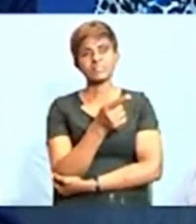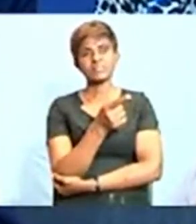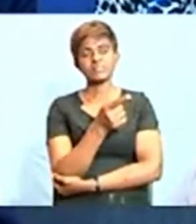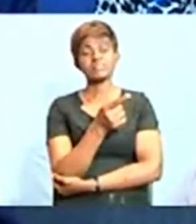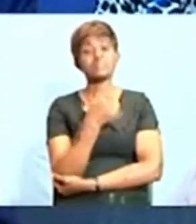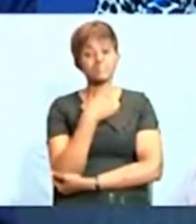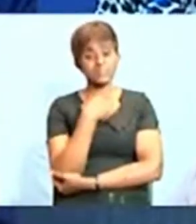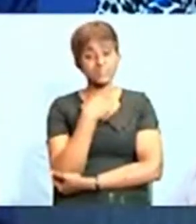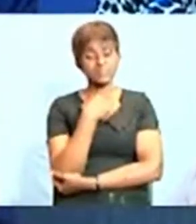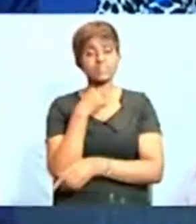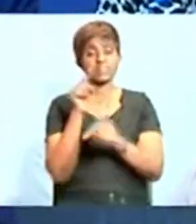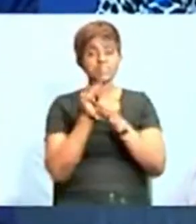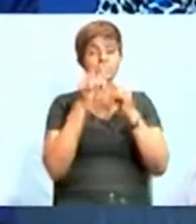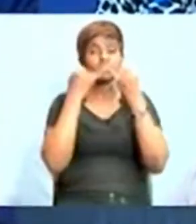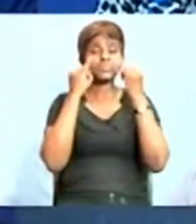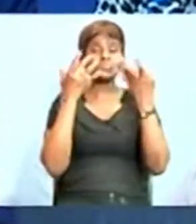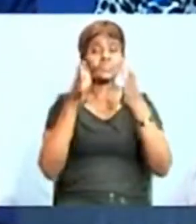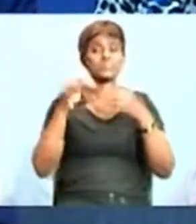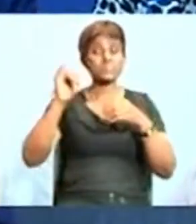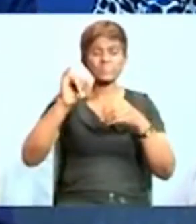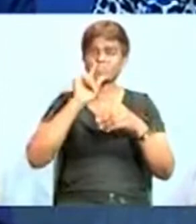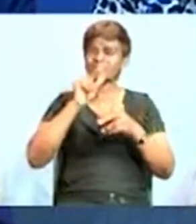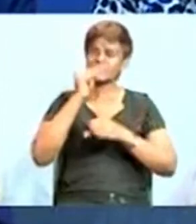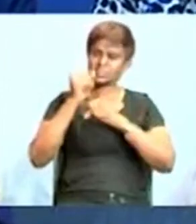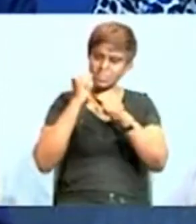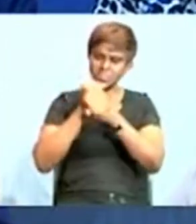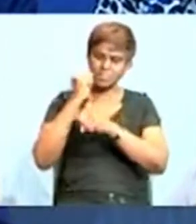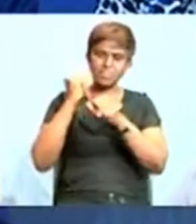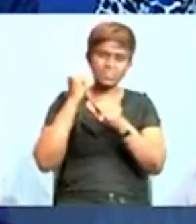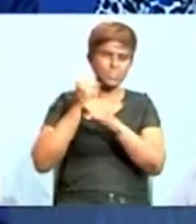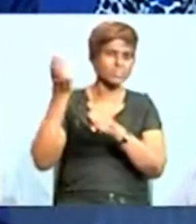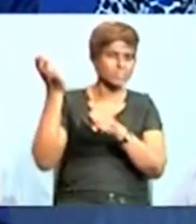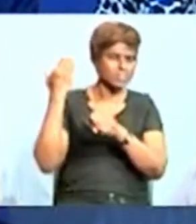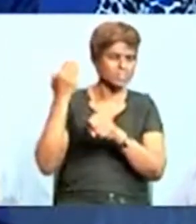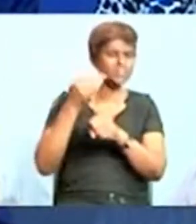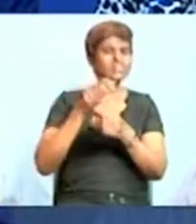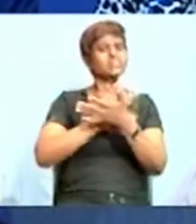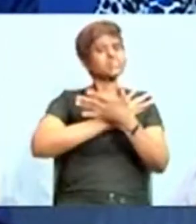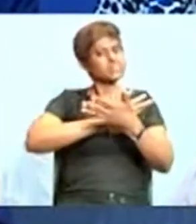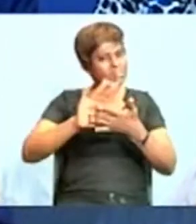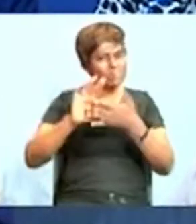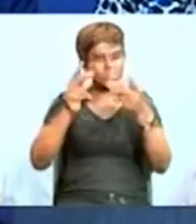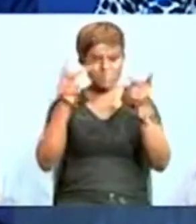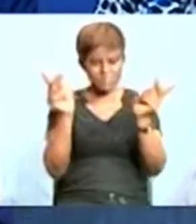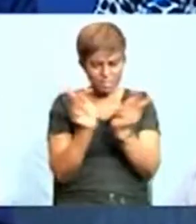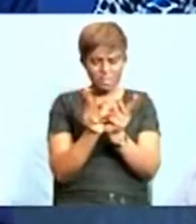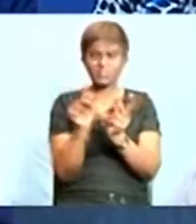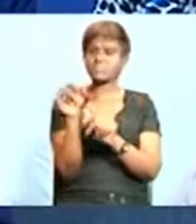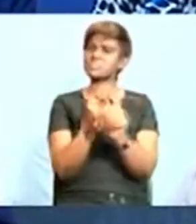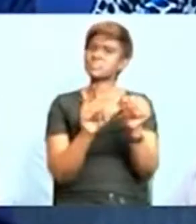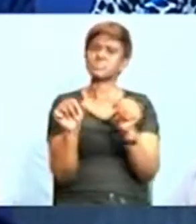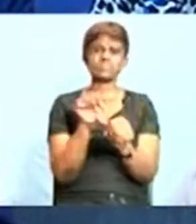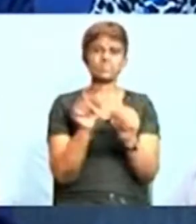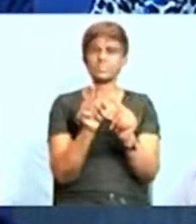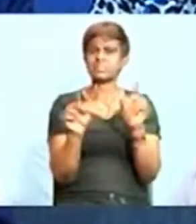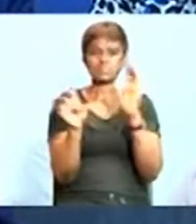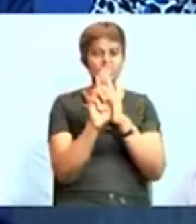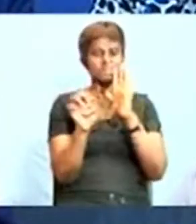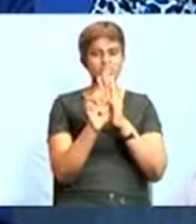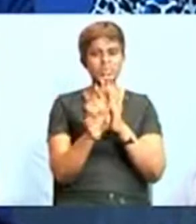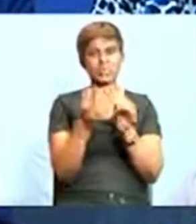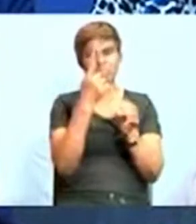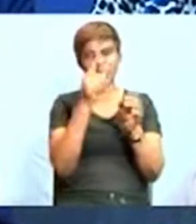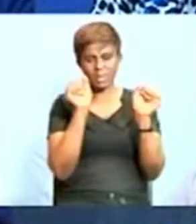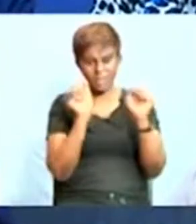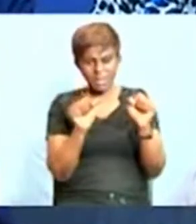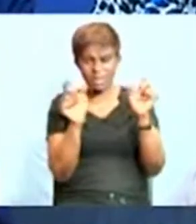I've also been briefed that years back, this place used to be one of the cleanest places around, such that one would